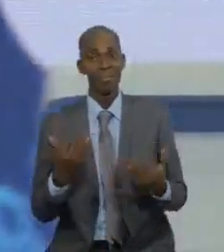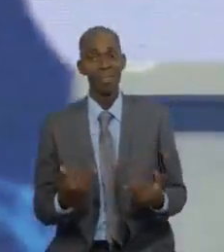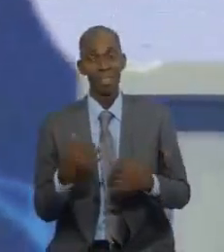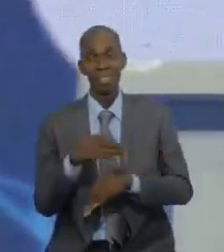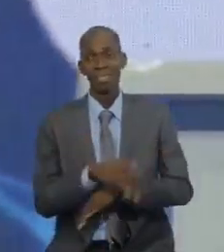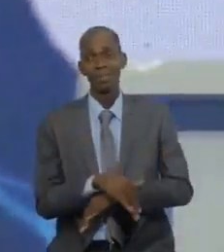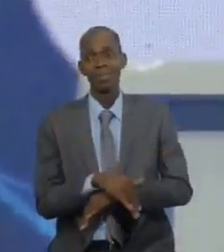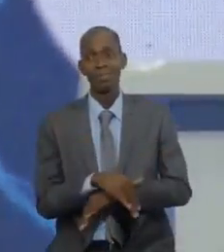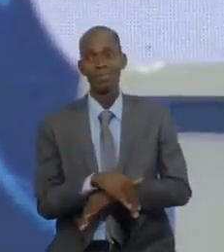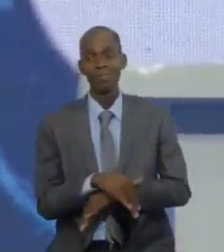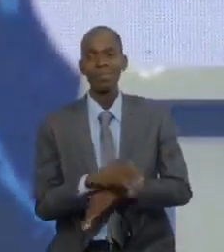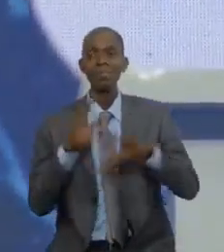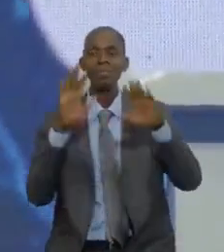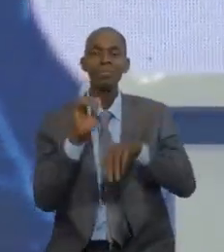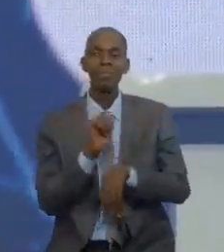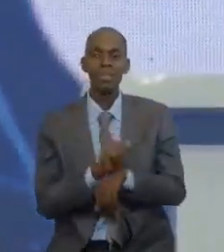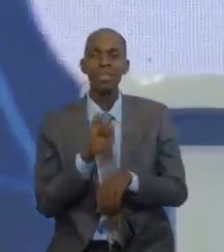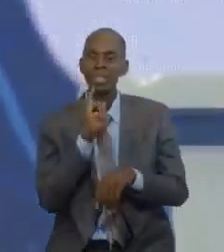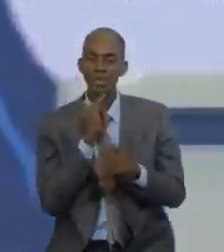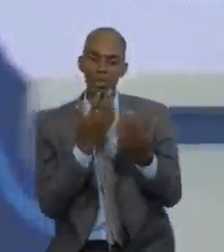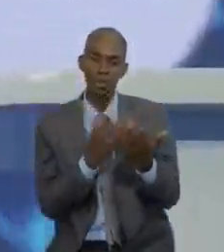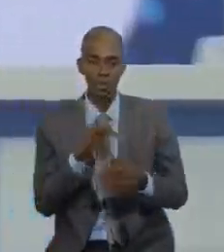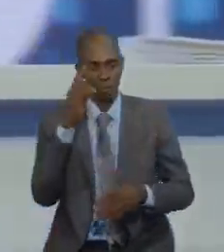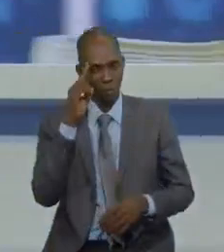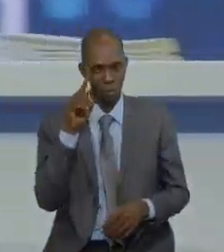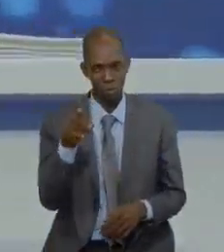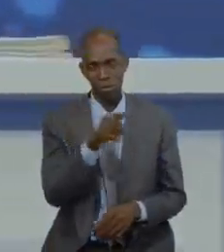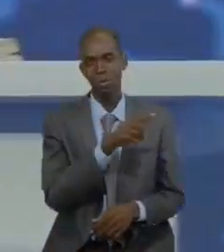Tonight, your miracle is waiting for you.